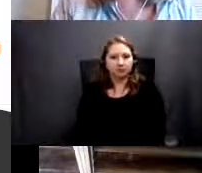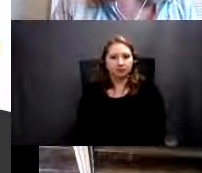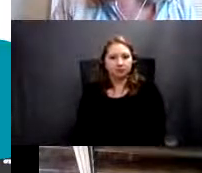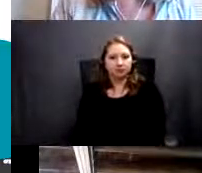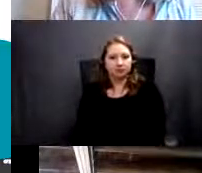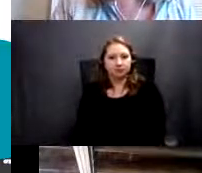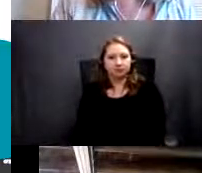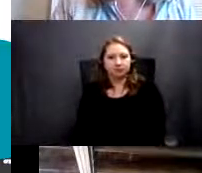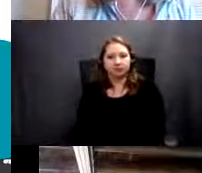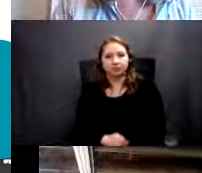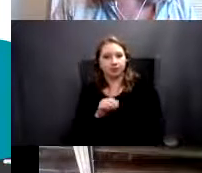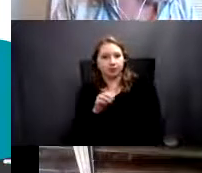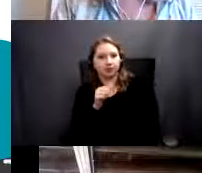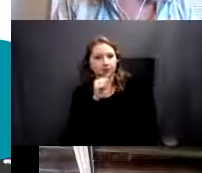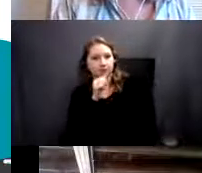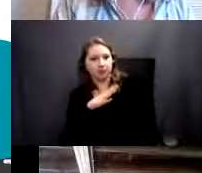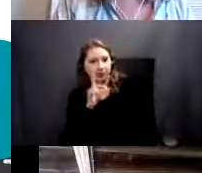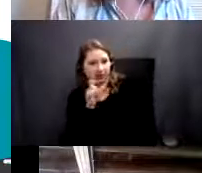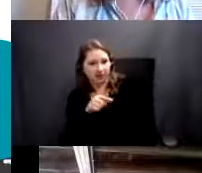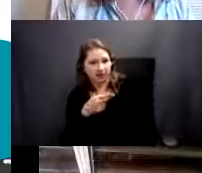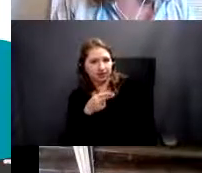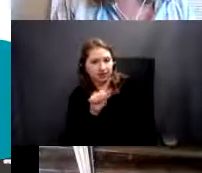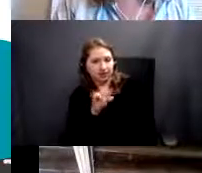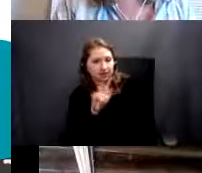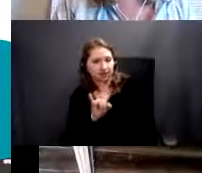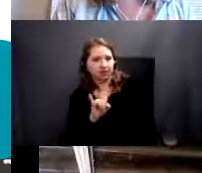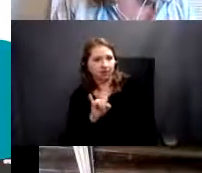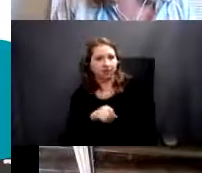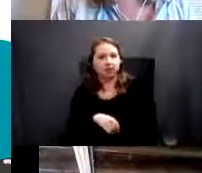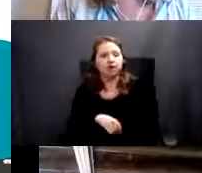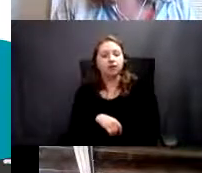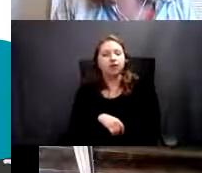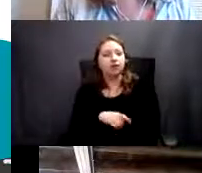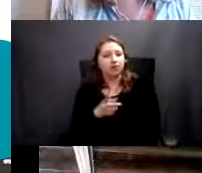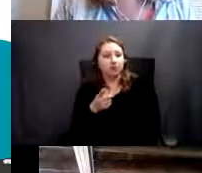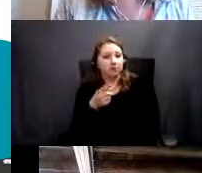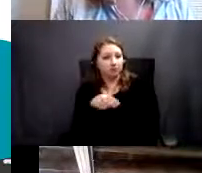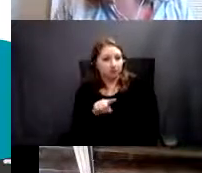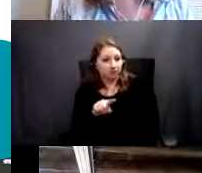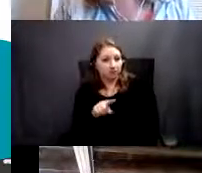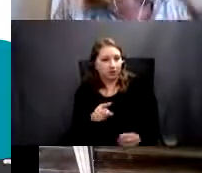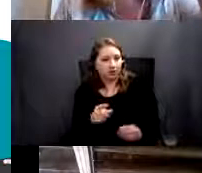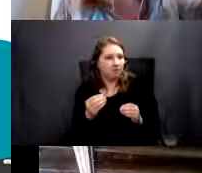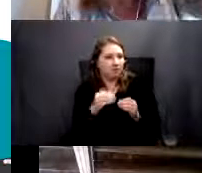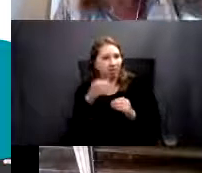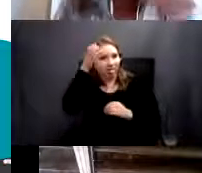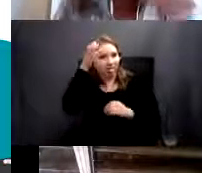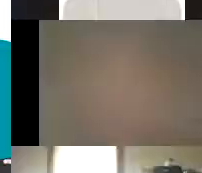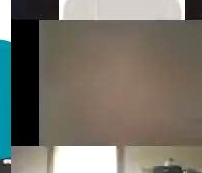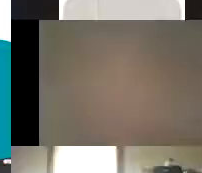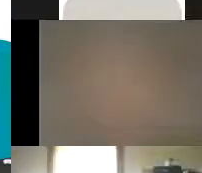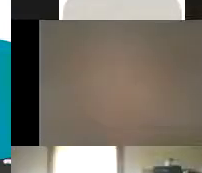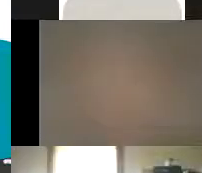All right. Can I ask a question? Yeah. Those of you who have even more knowledge and experience than I do,